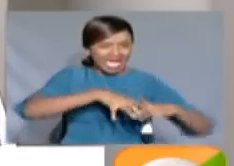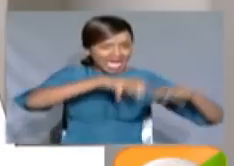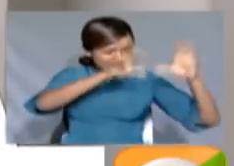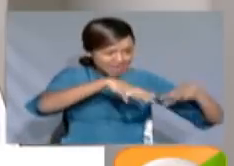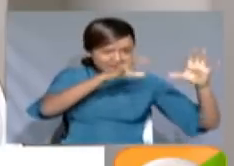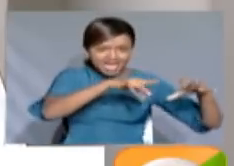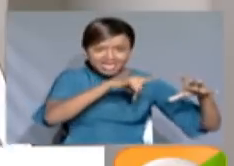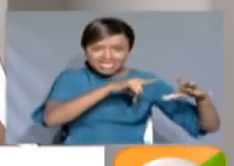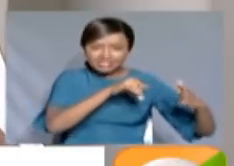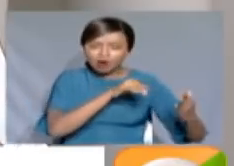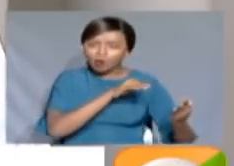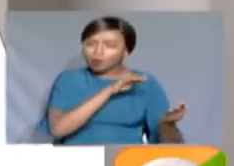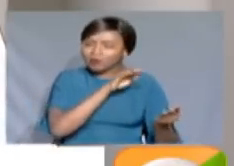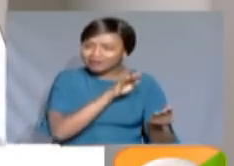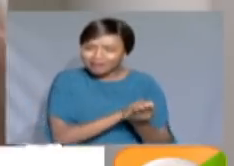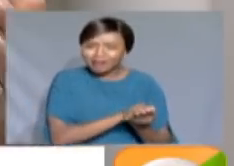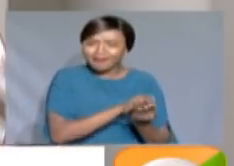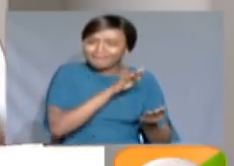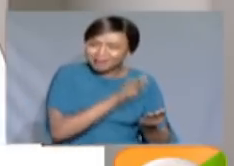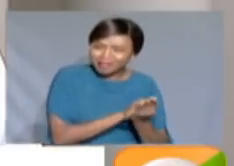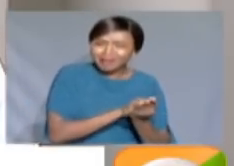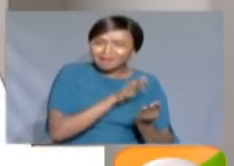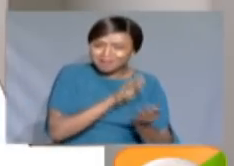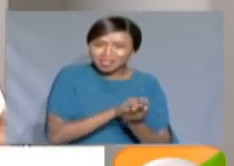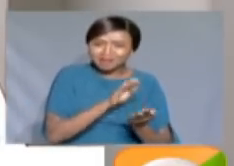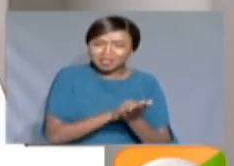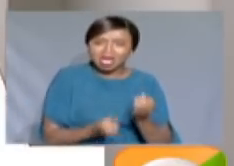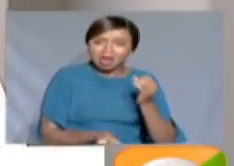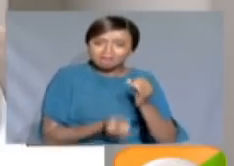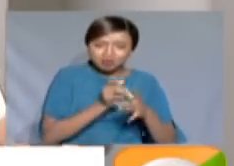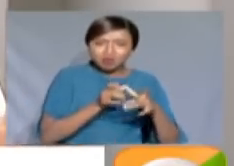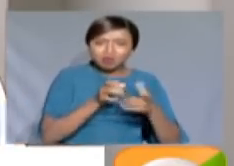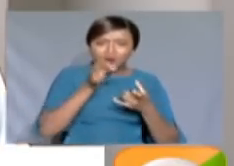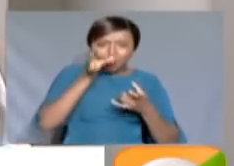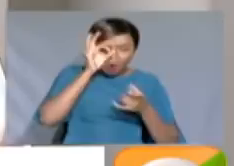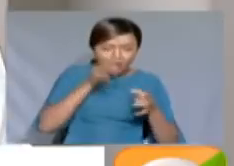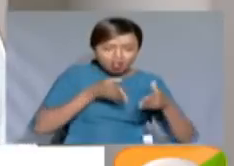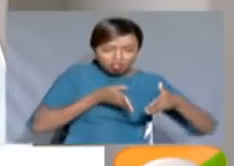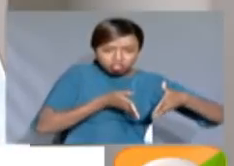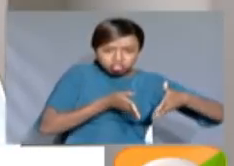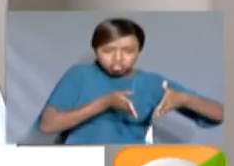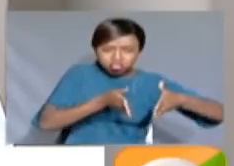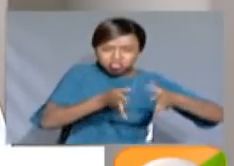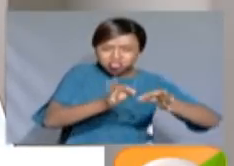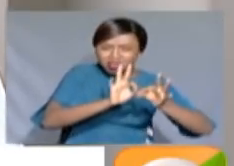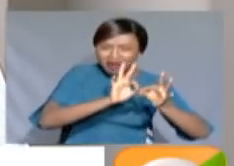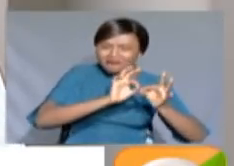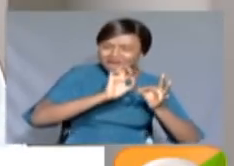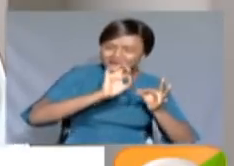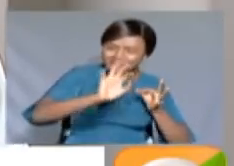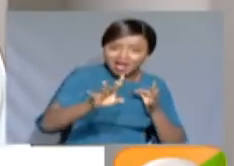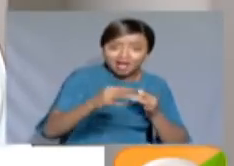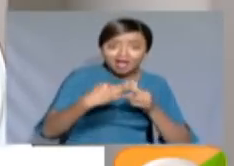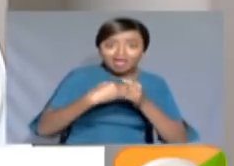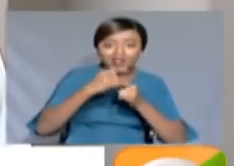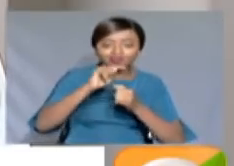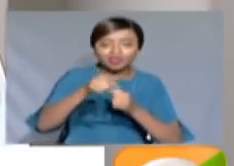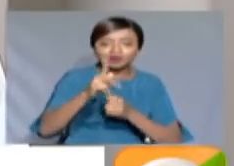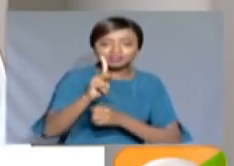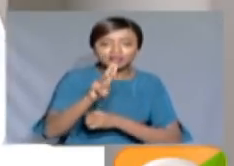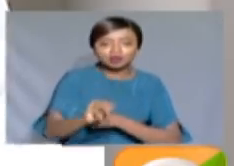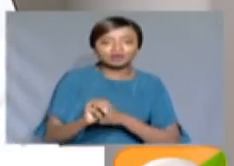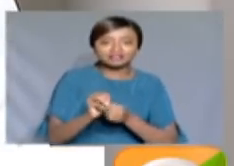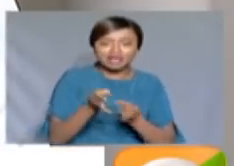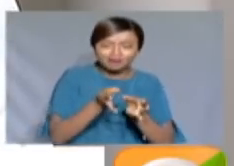successfully by creating canals, systems of canals that are about 8,000 kilometers in terms of the